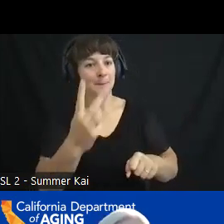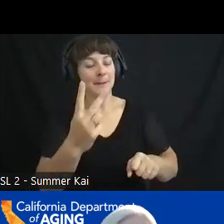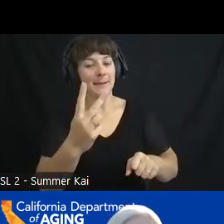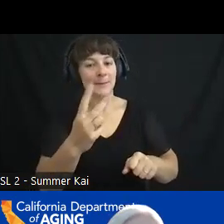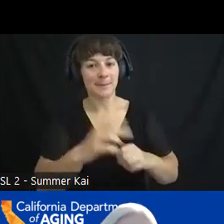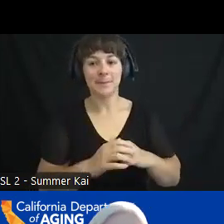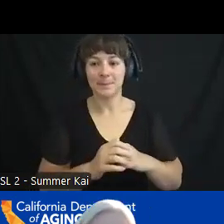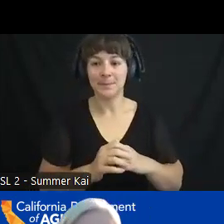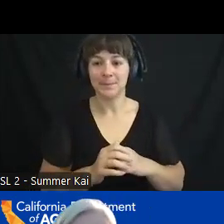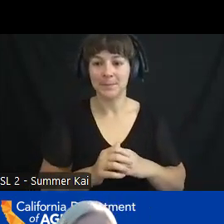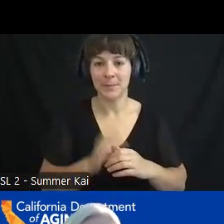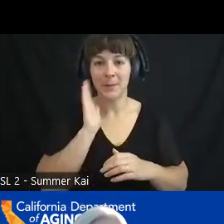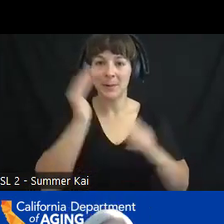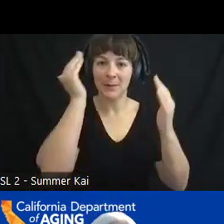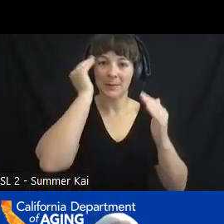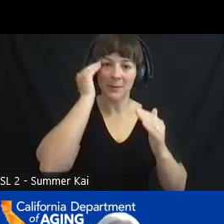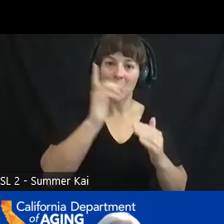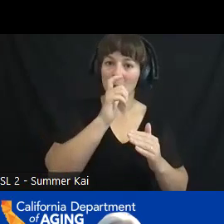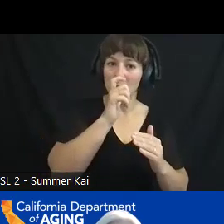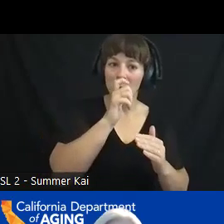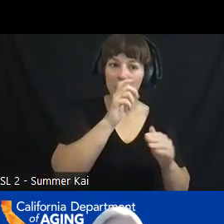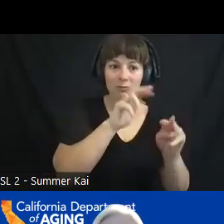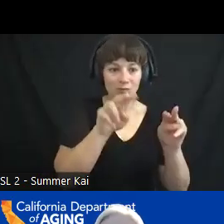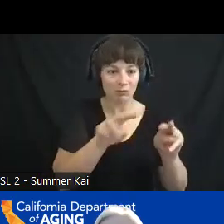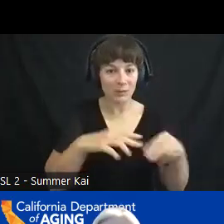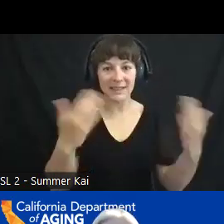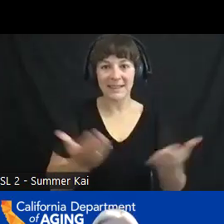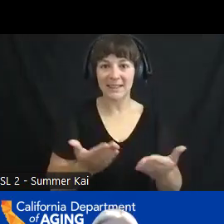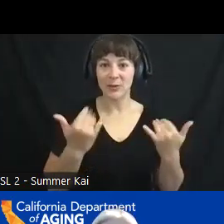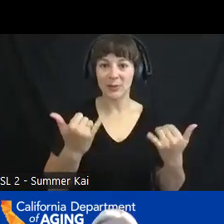be great. We'll know who has joined us this morning.